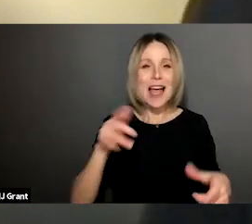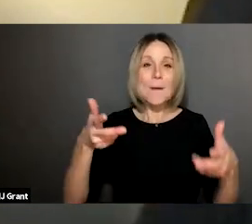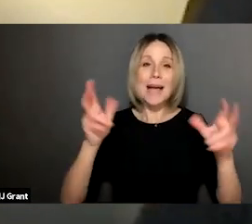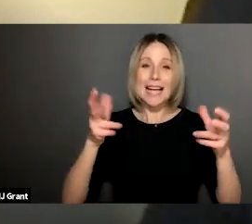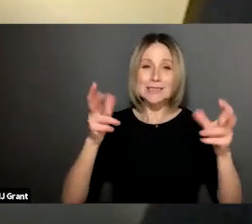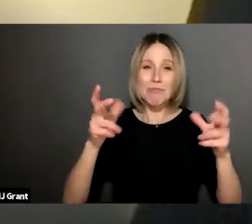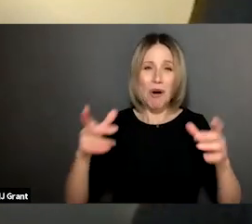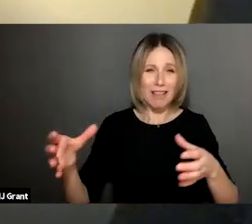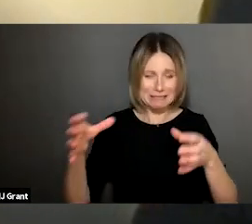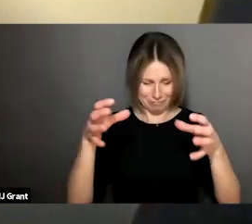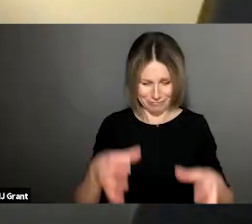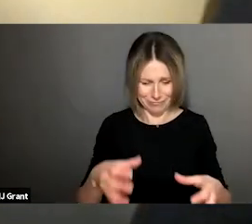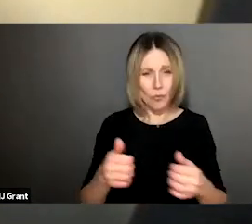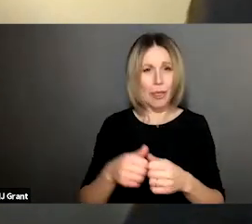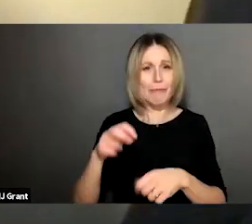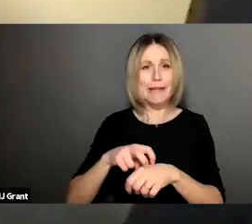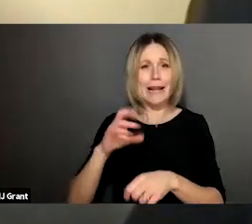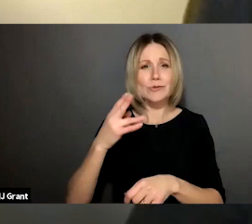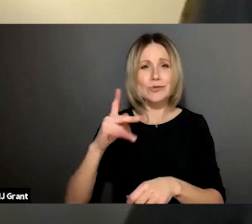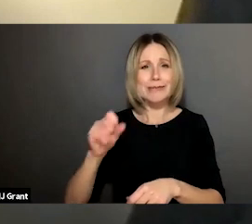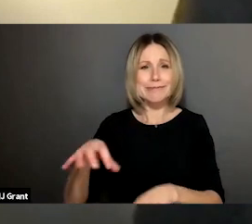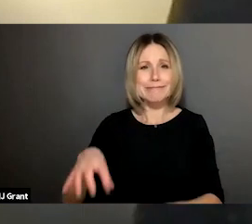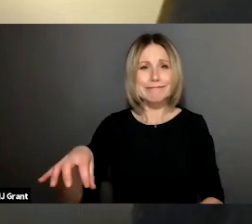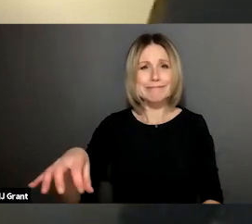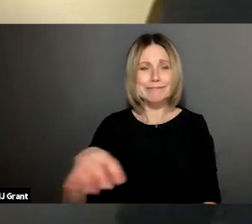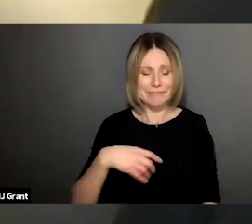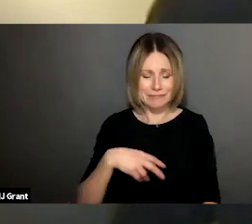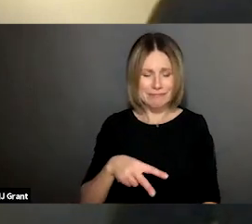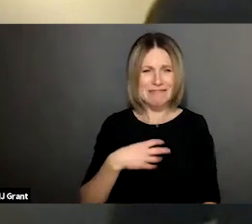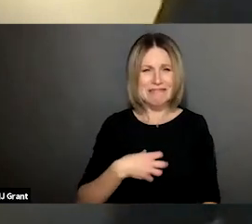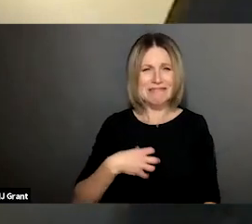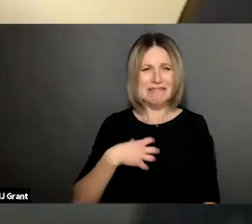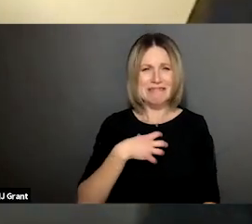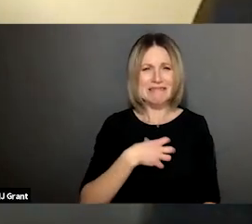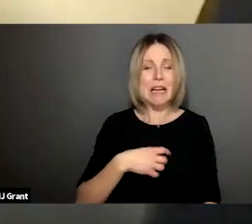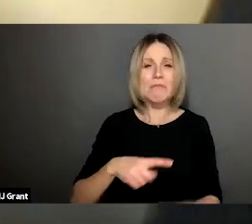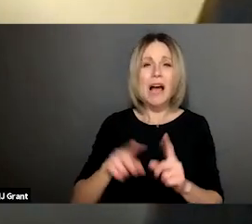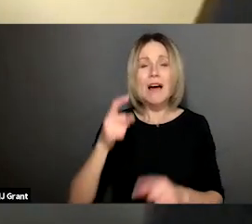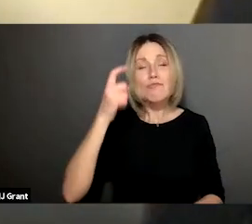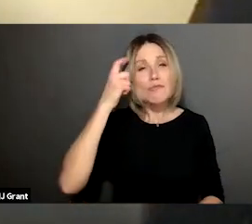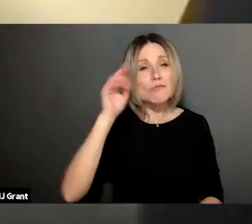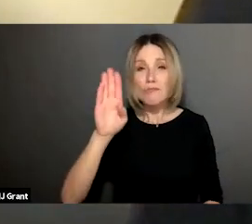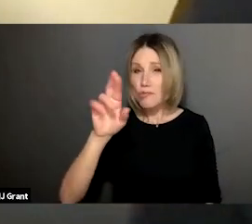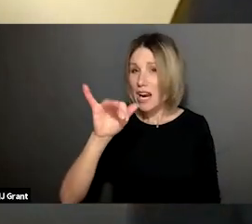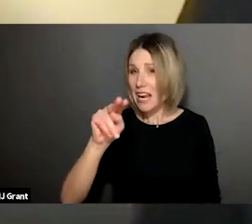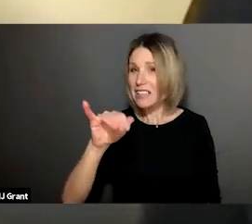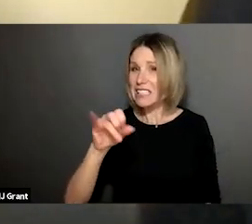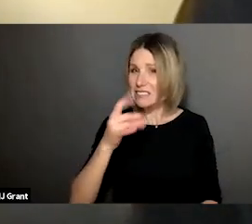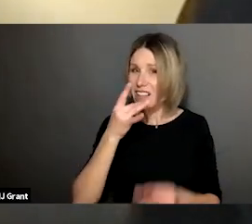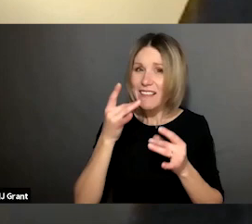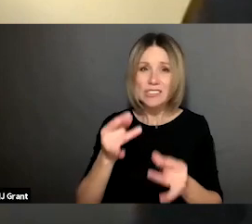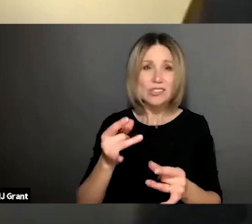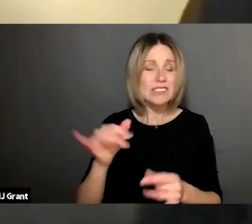know, brain is delicious. It's like scrambled eggs if it's prepared correctly and isn't, you know, wasn't